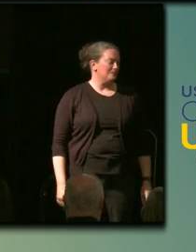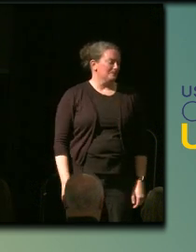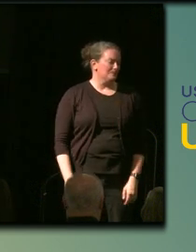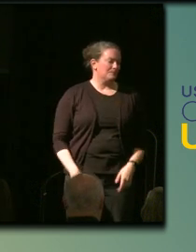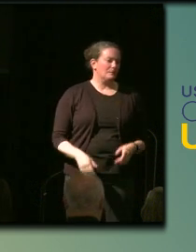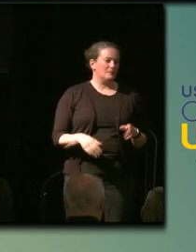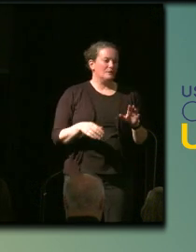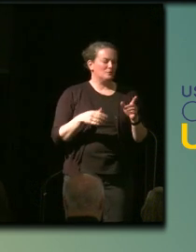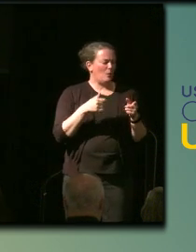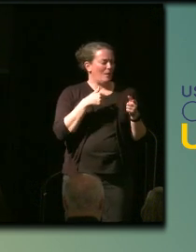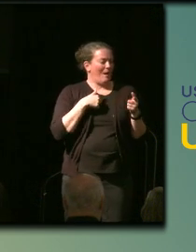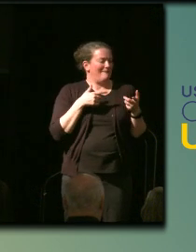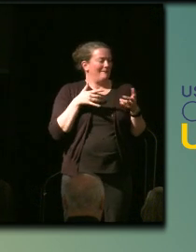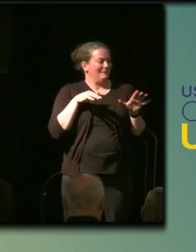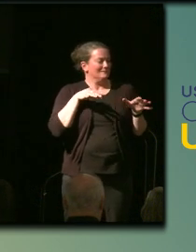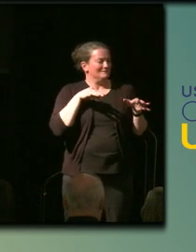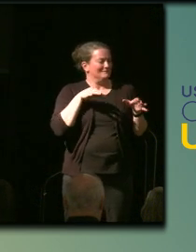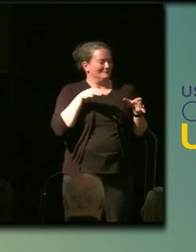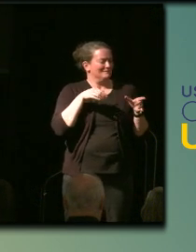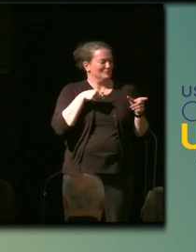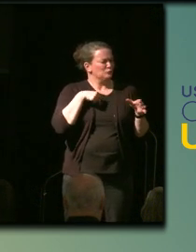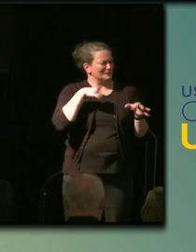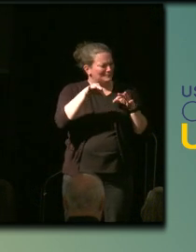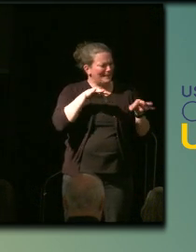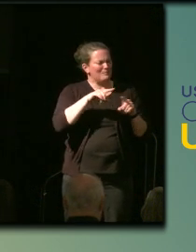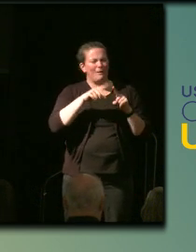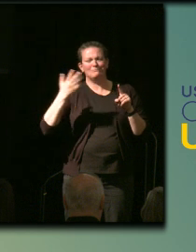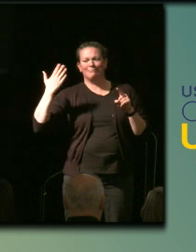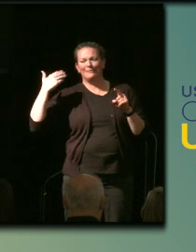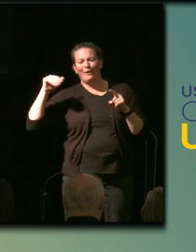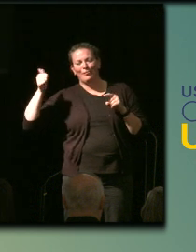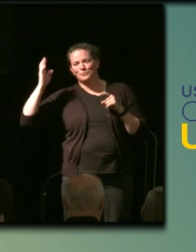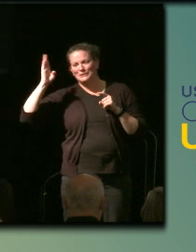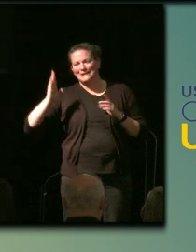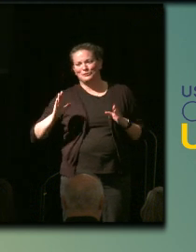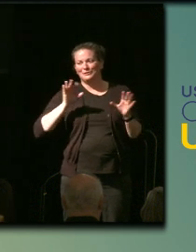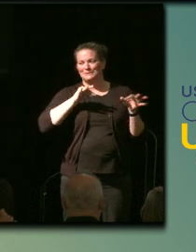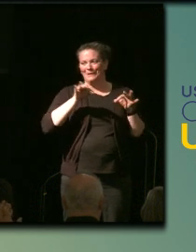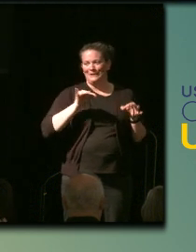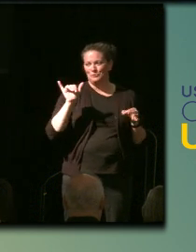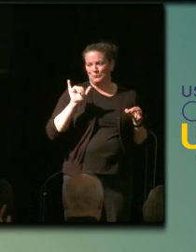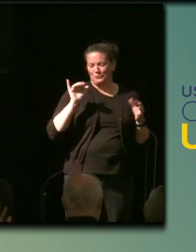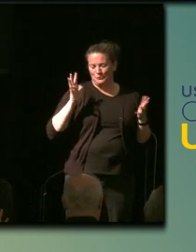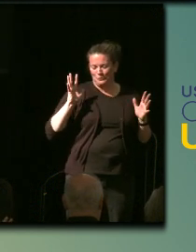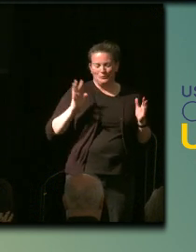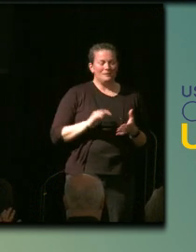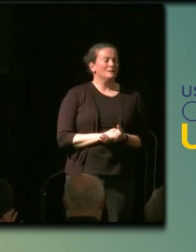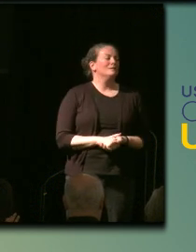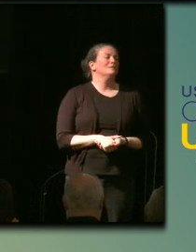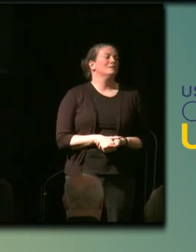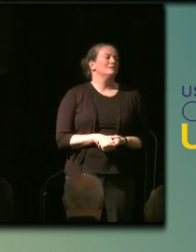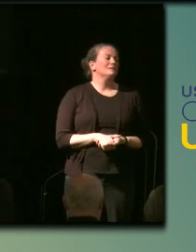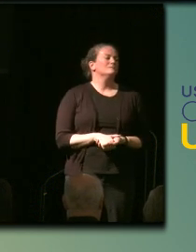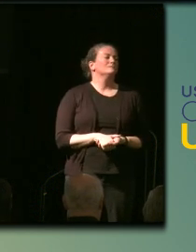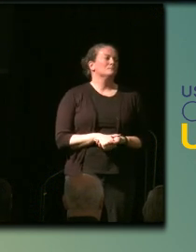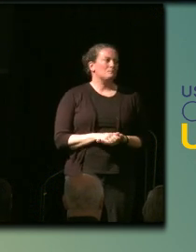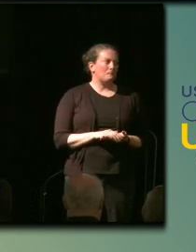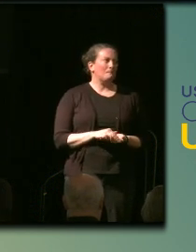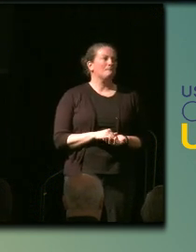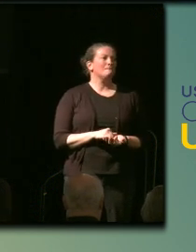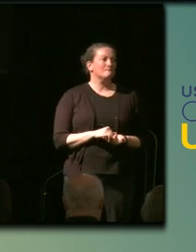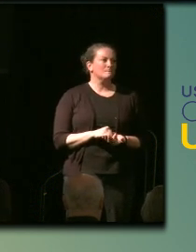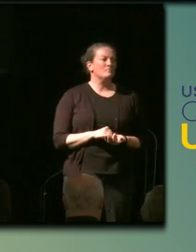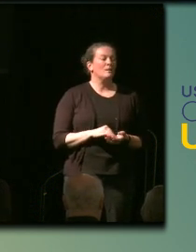here, is we asked ourselves, well, who else does it work best in from an anatomical standpoint? And the answer was we decided we had to make sure